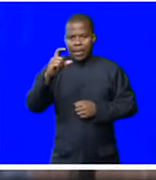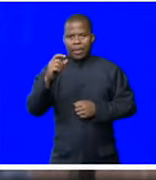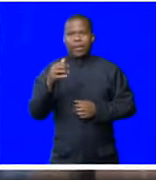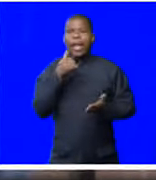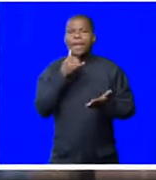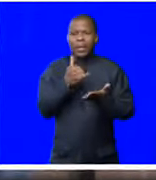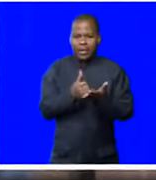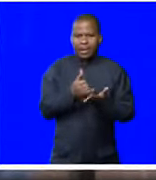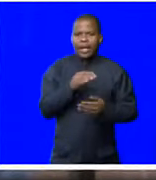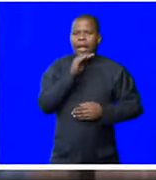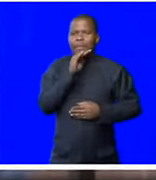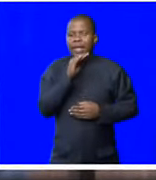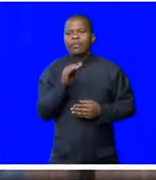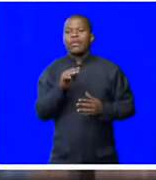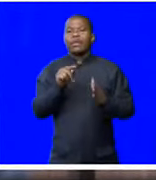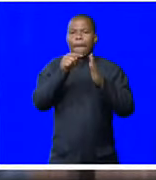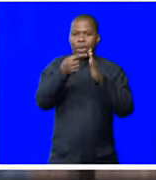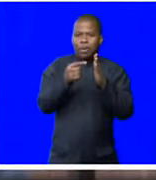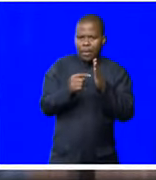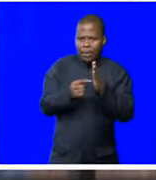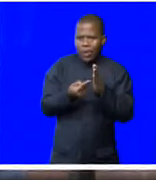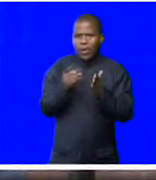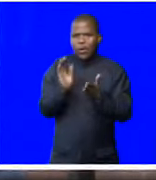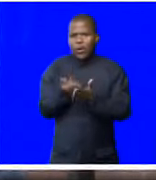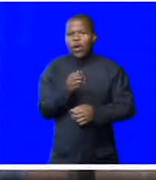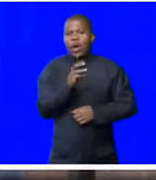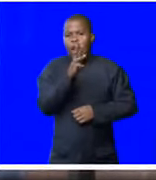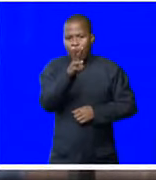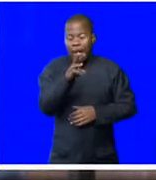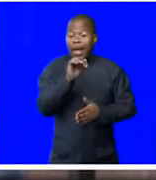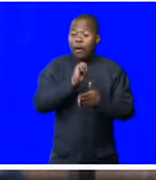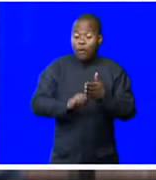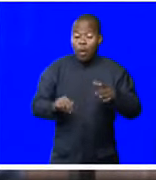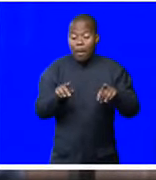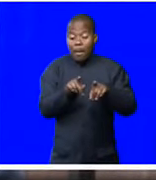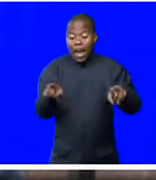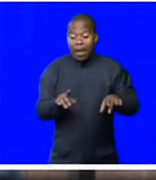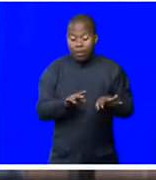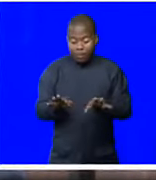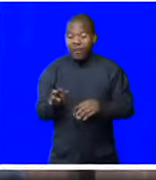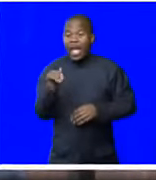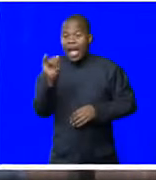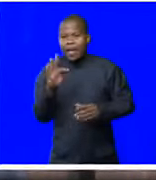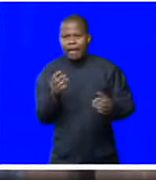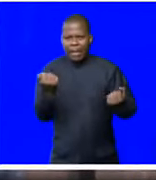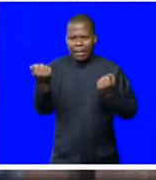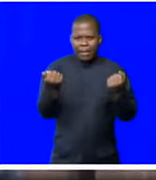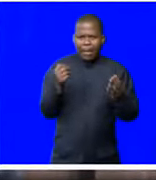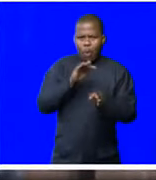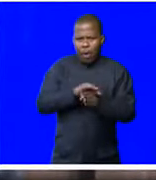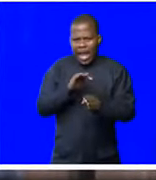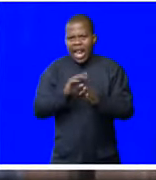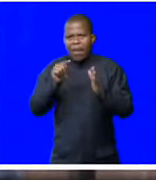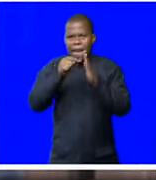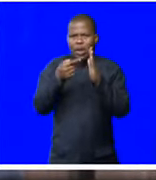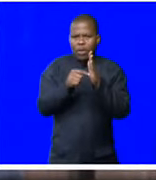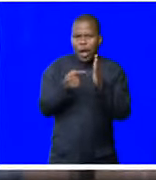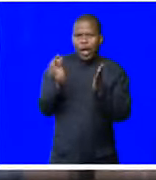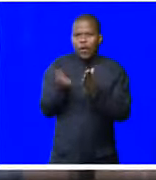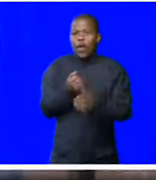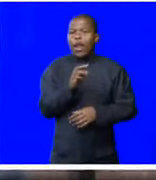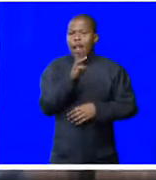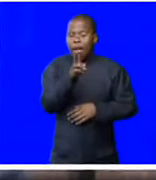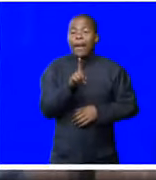ama point le system uma ungumshayeli lo kahle. Phindze ikumuke ama point